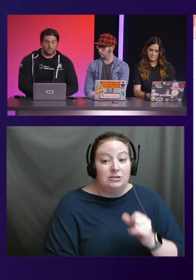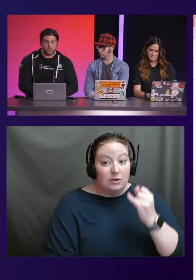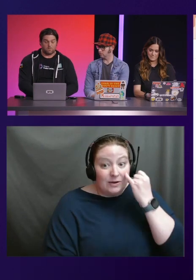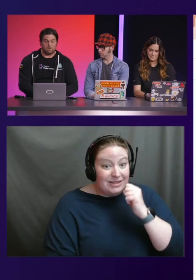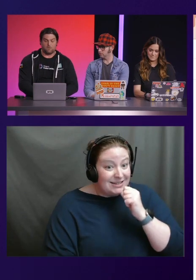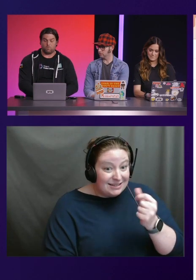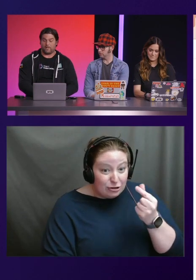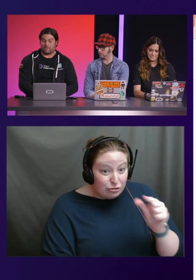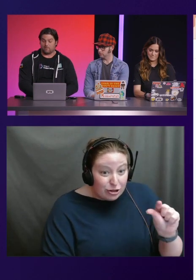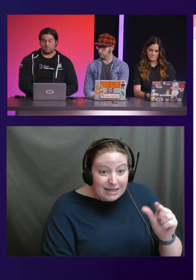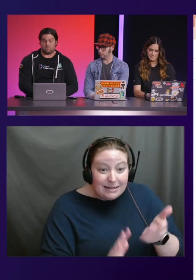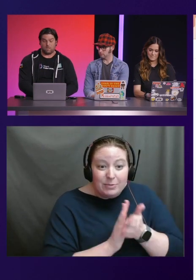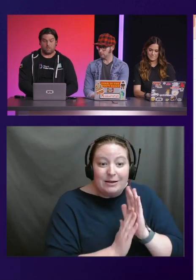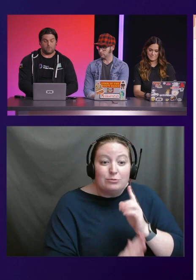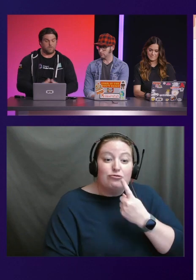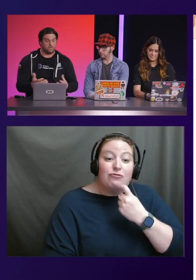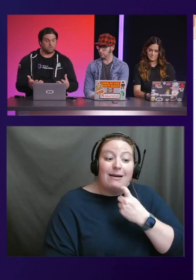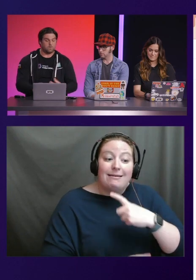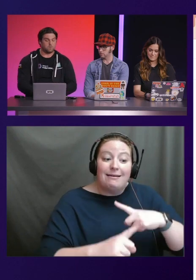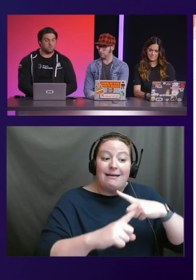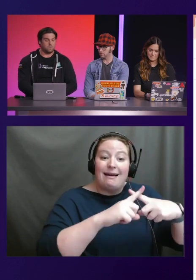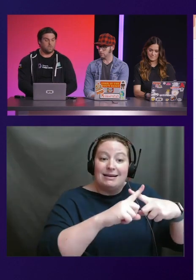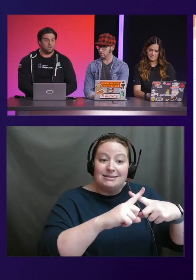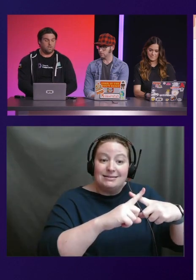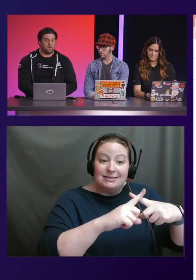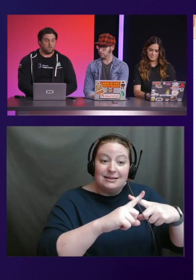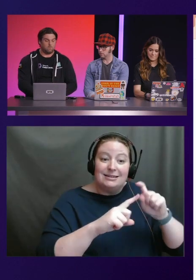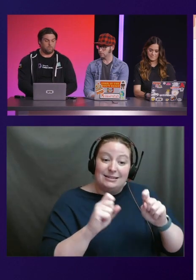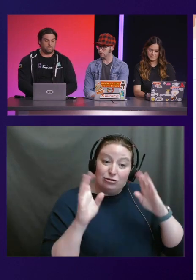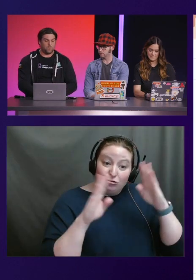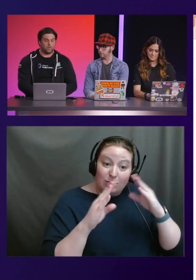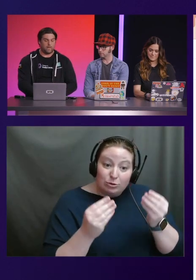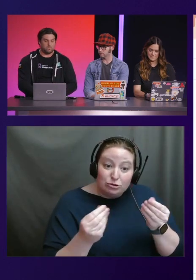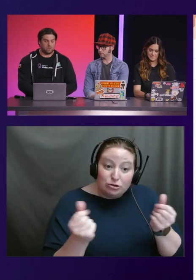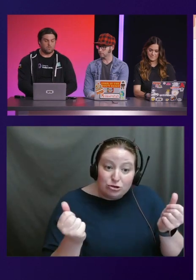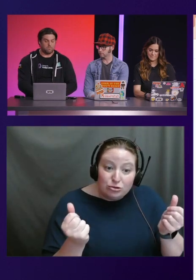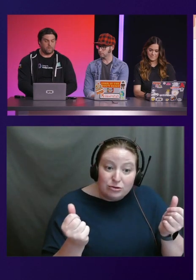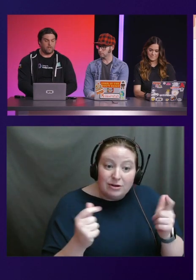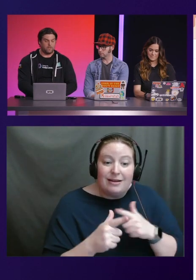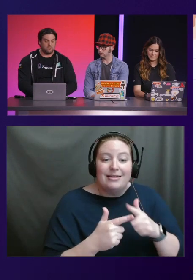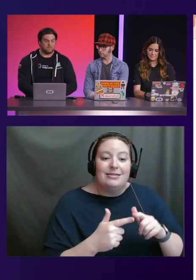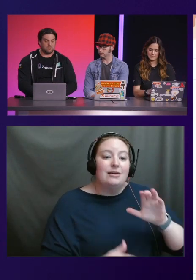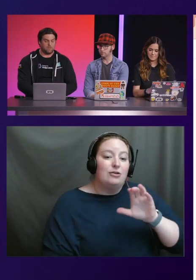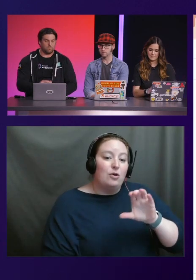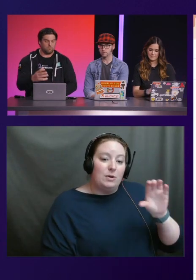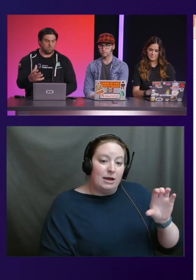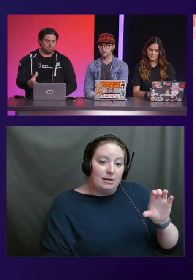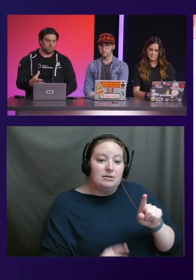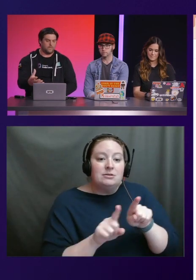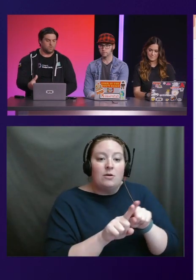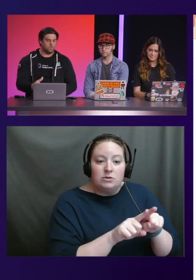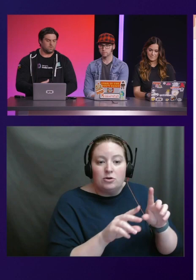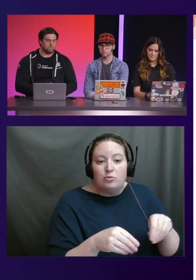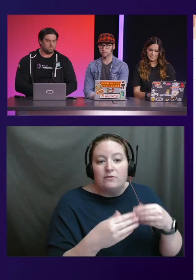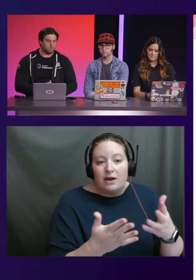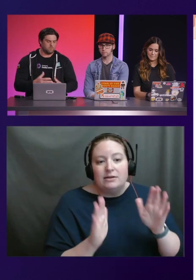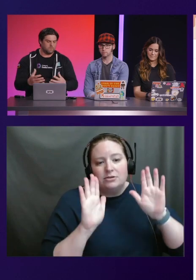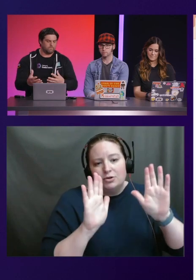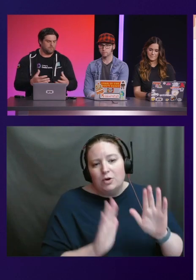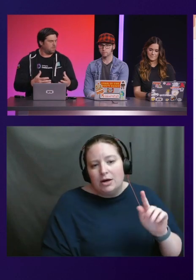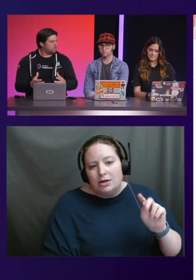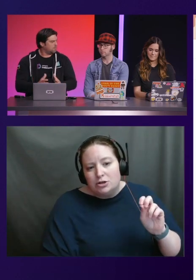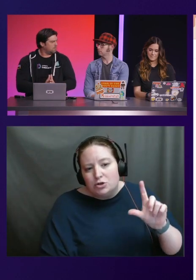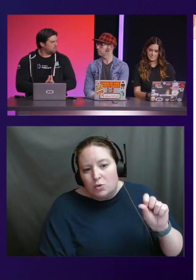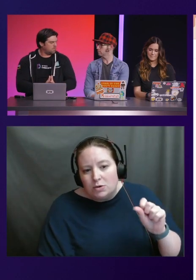becomes a red X, right, and we need to troubleshoot, Code Catalyst also provides, great tools in terms